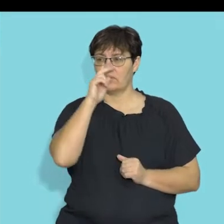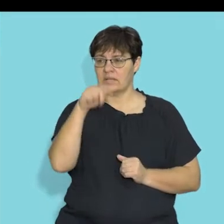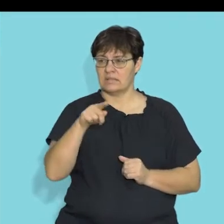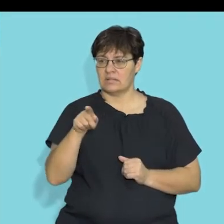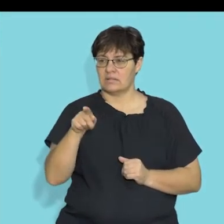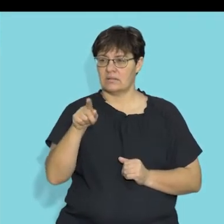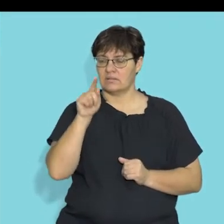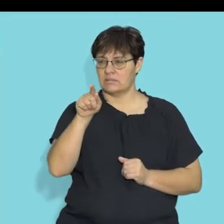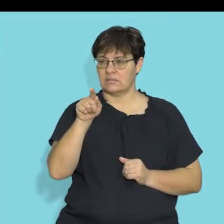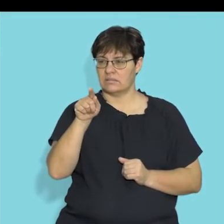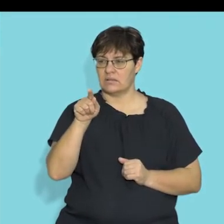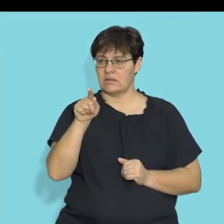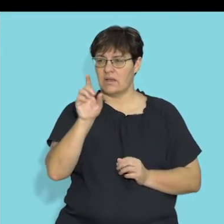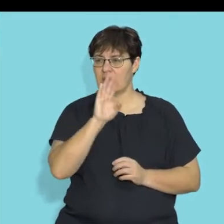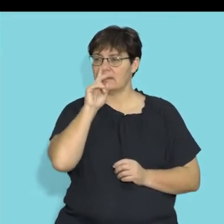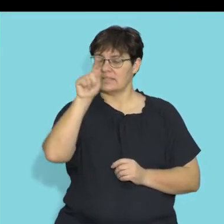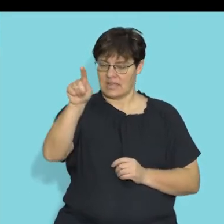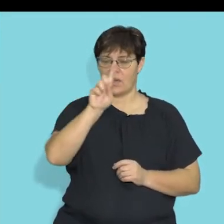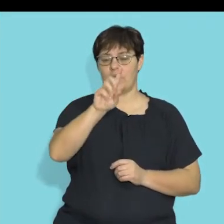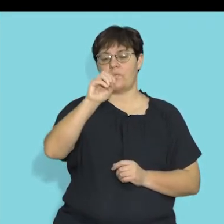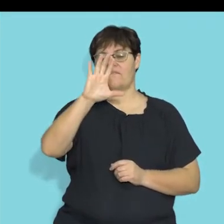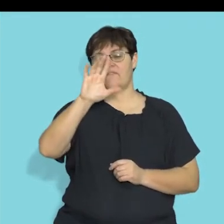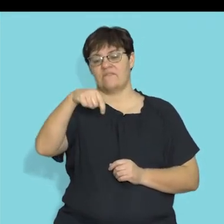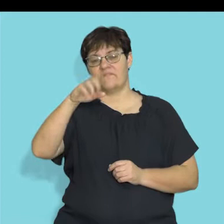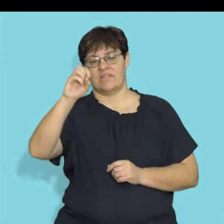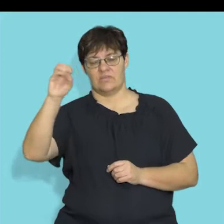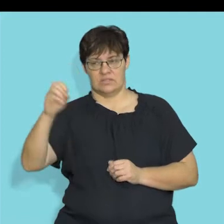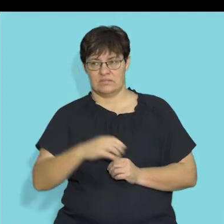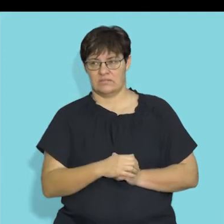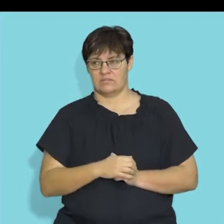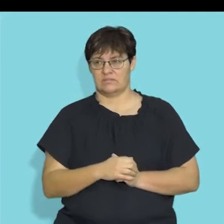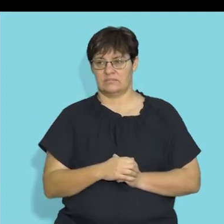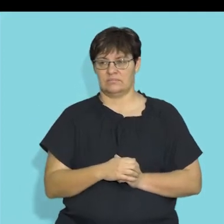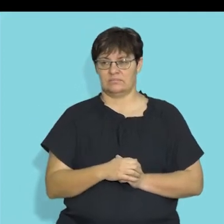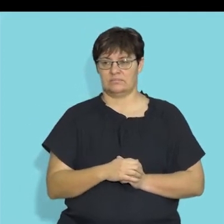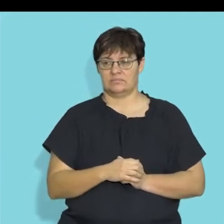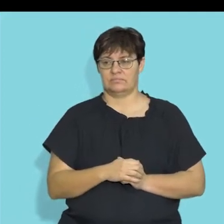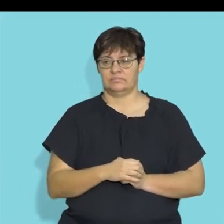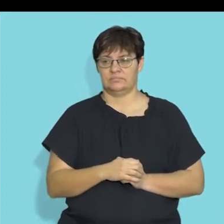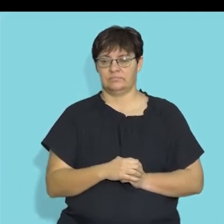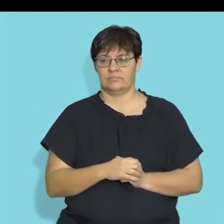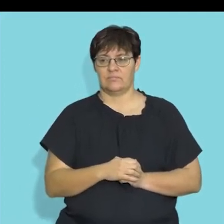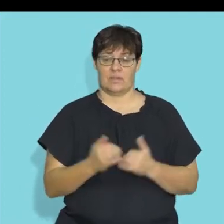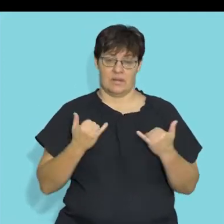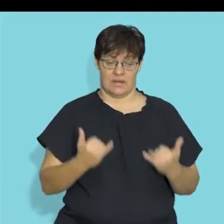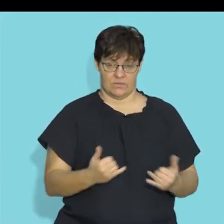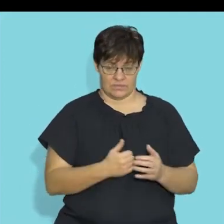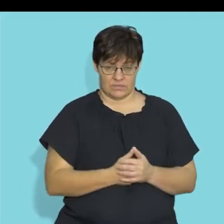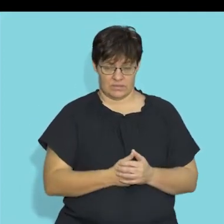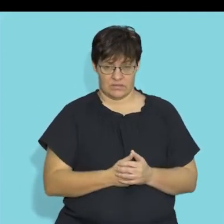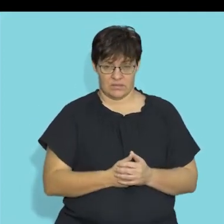We needed that figure, and that figure here you can clearly see is your 105,000.